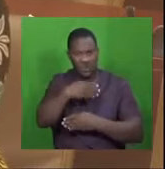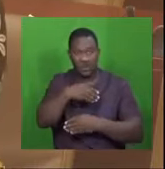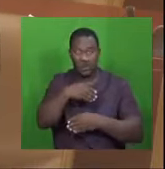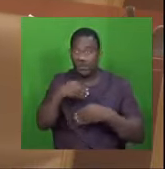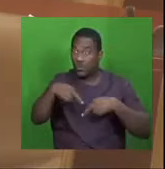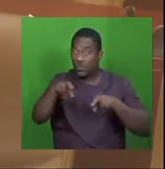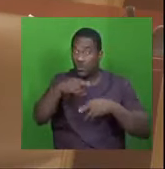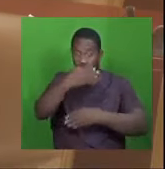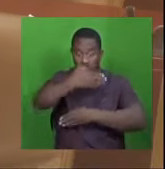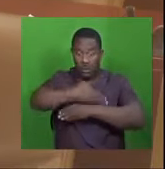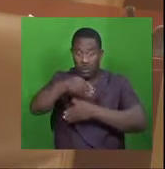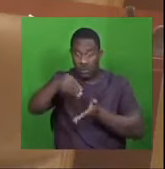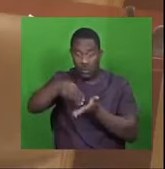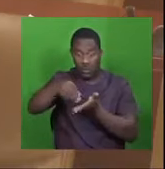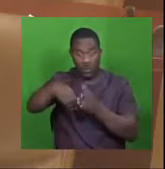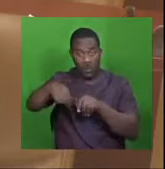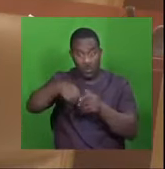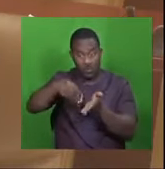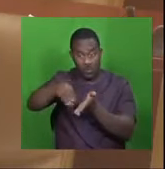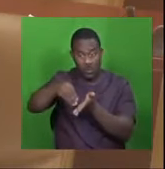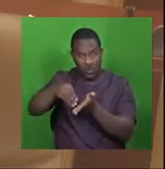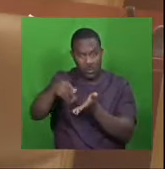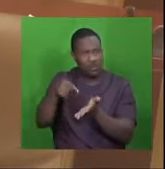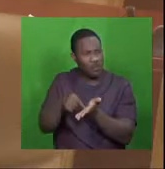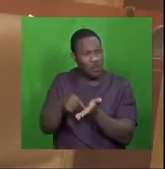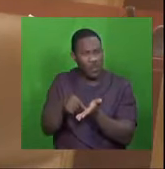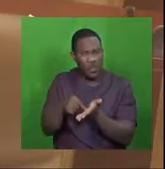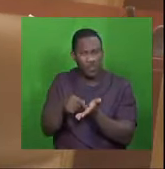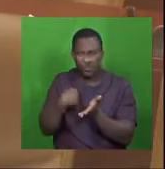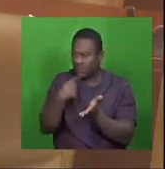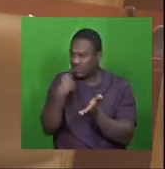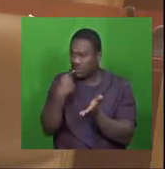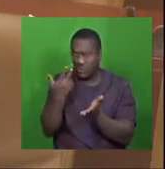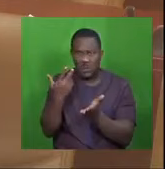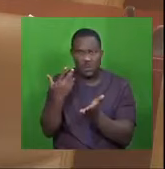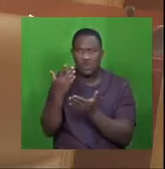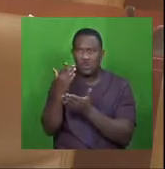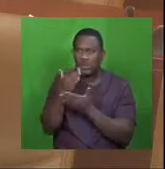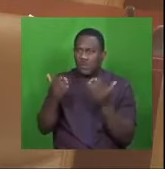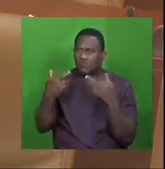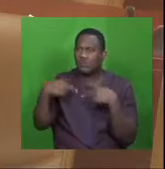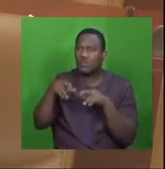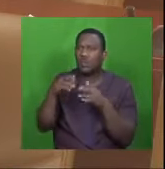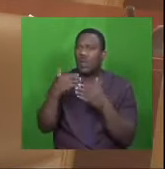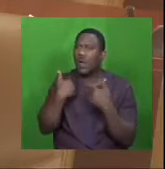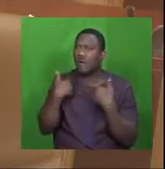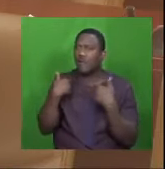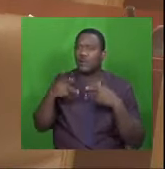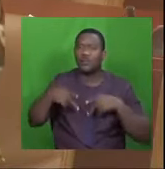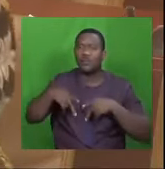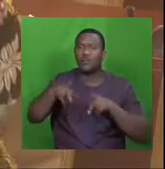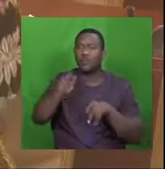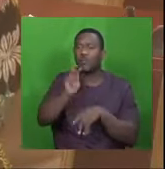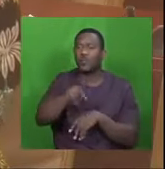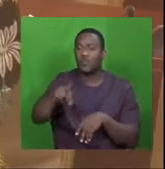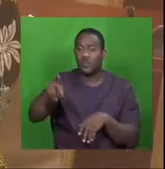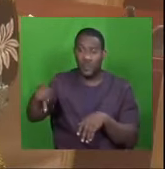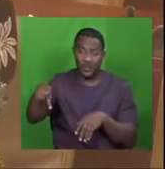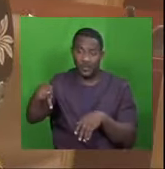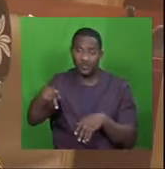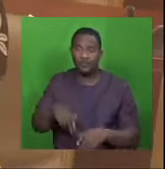tolls, we said that it will be applied on roads that have only public-private